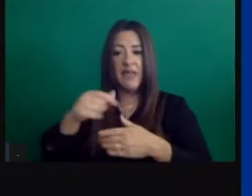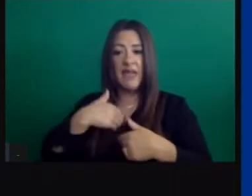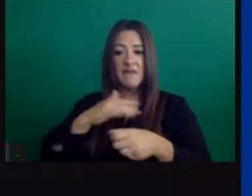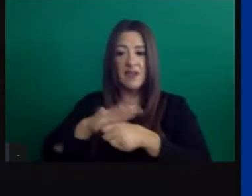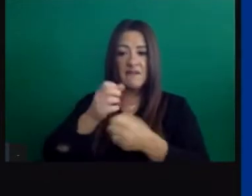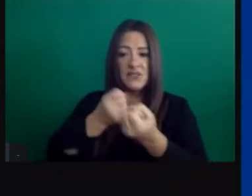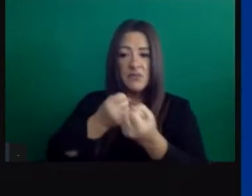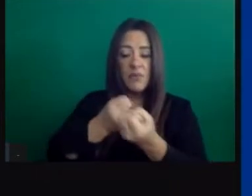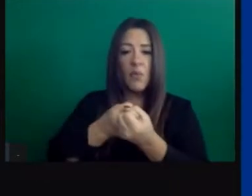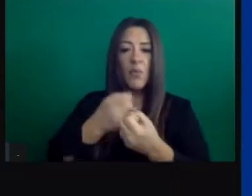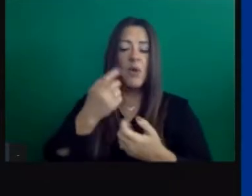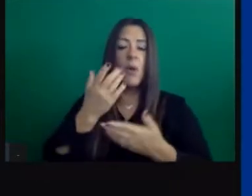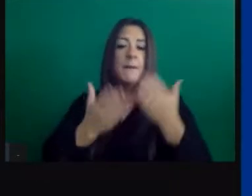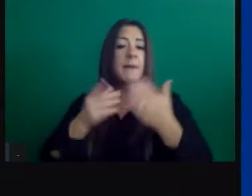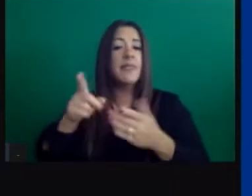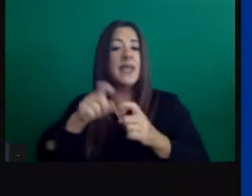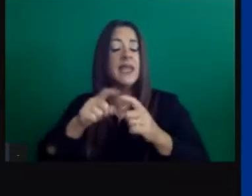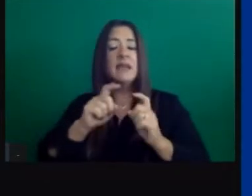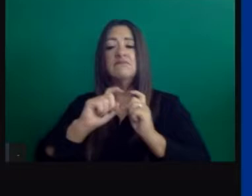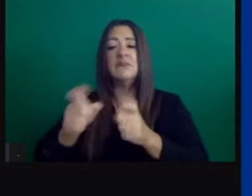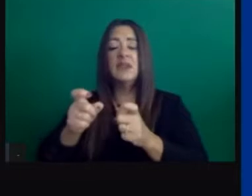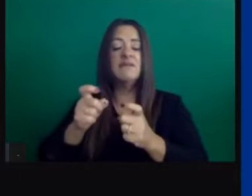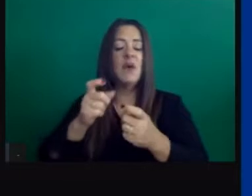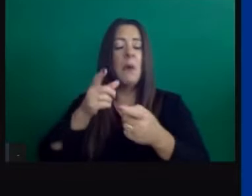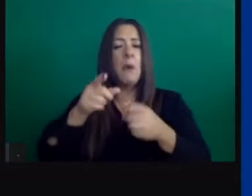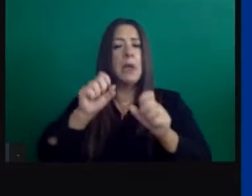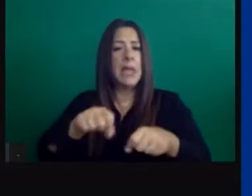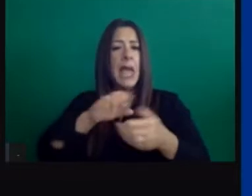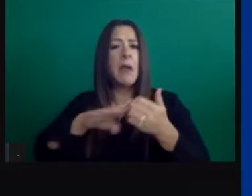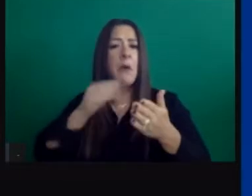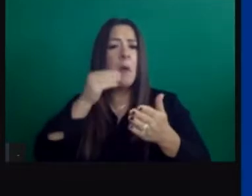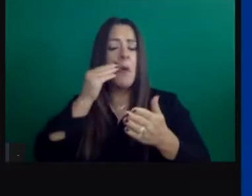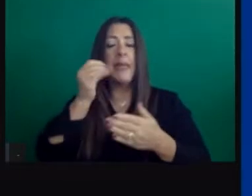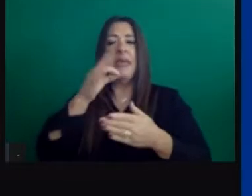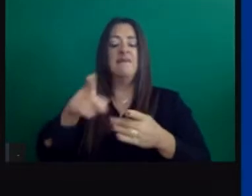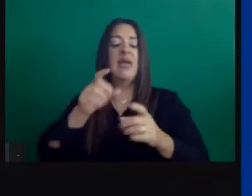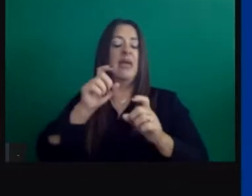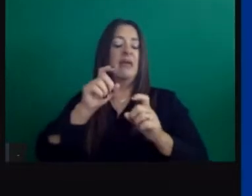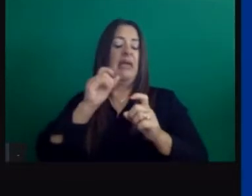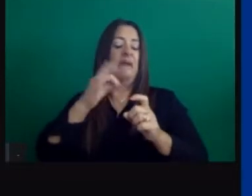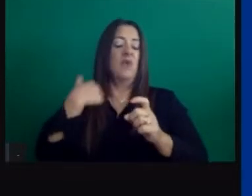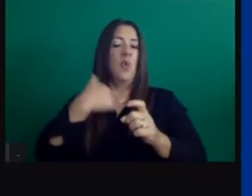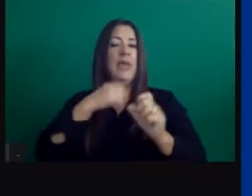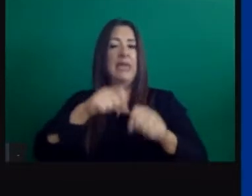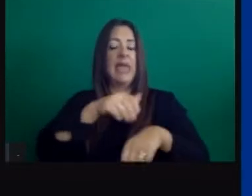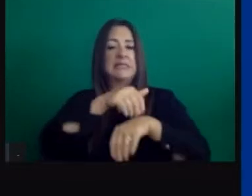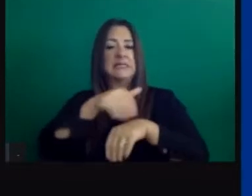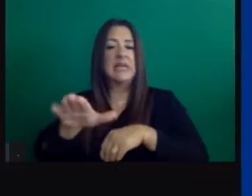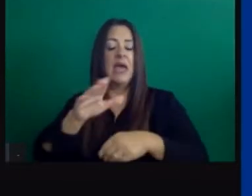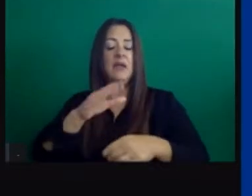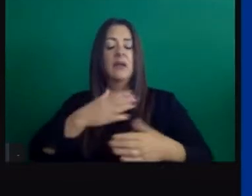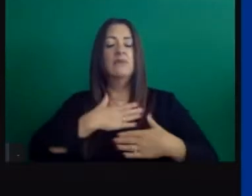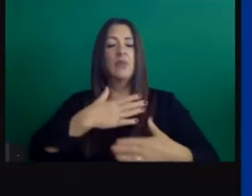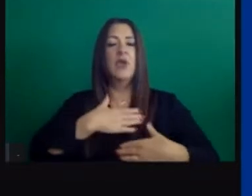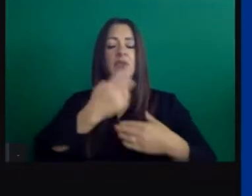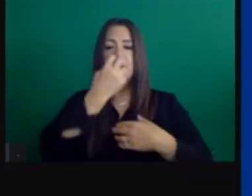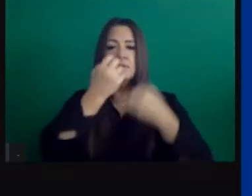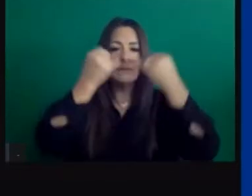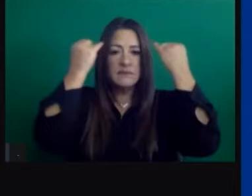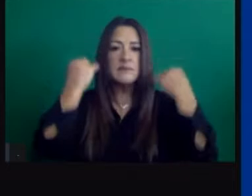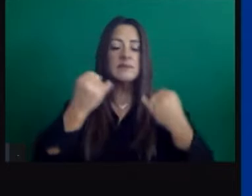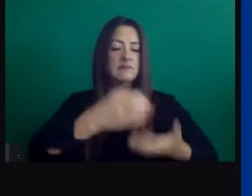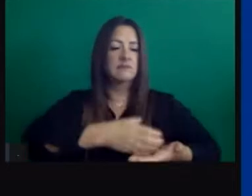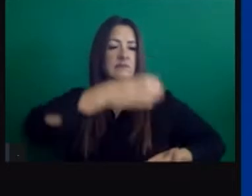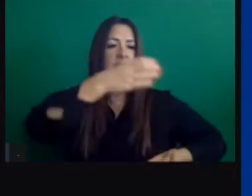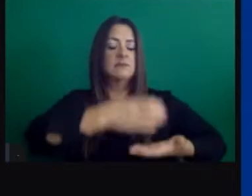maybe oxygen commensurate with what you might get in a home setting, so that we can avoid